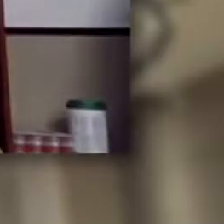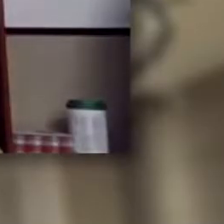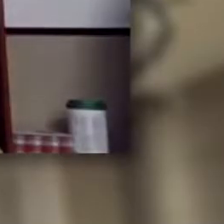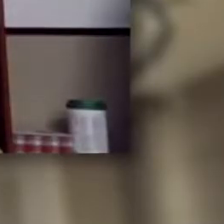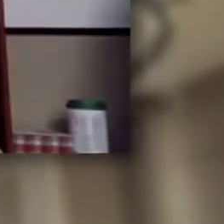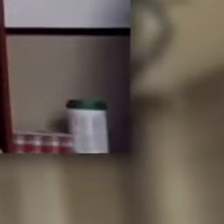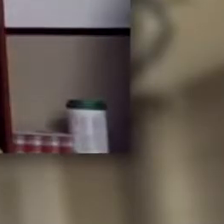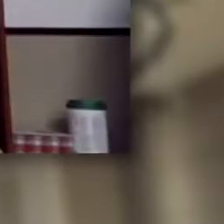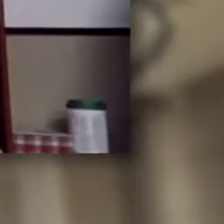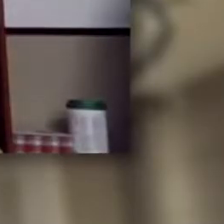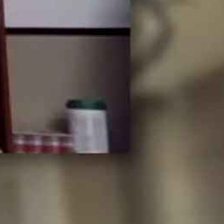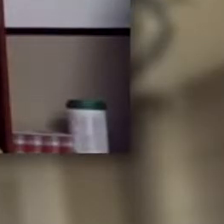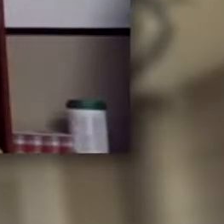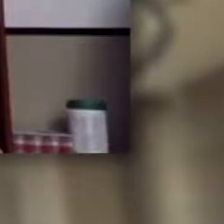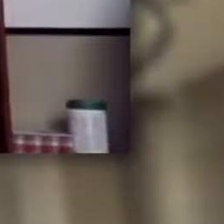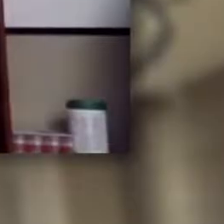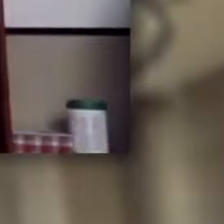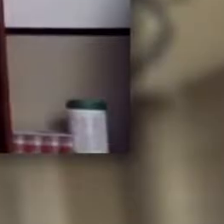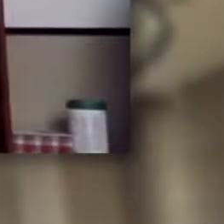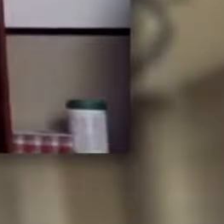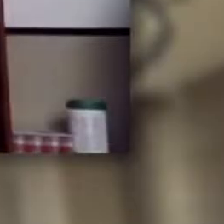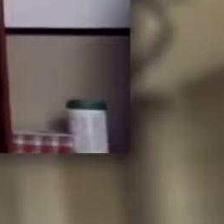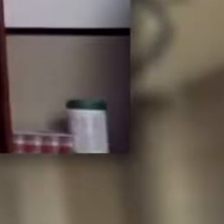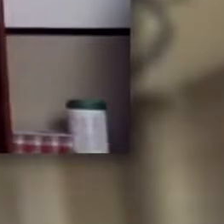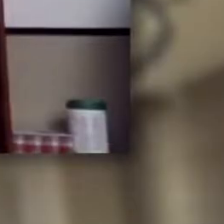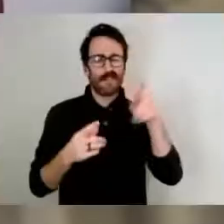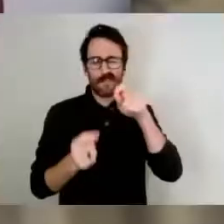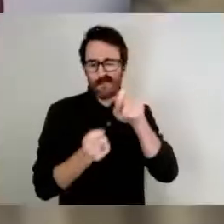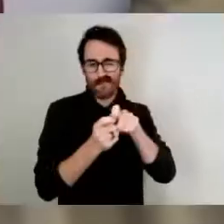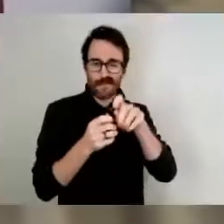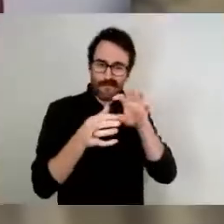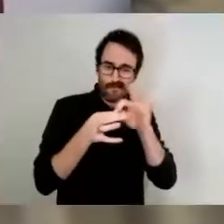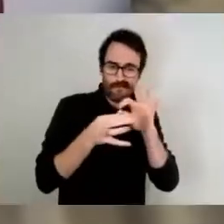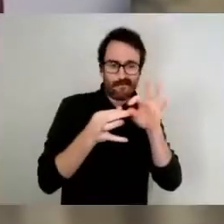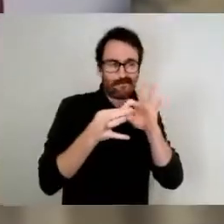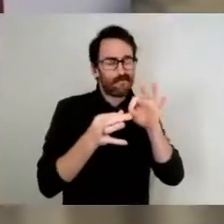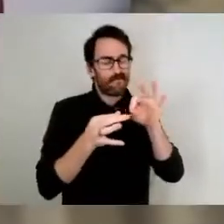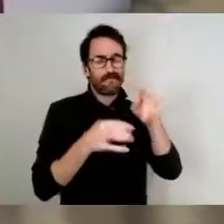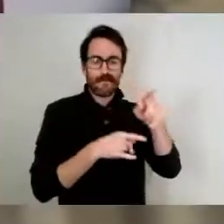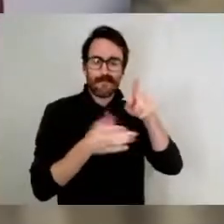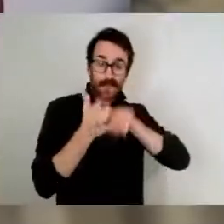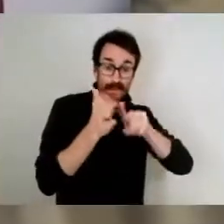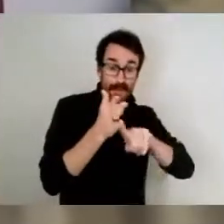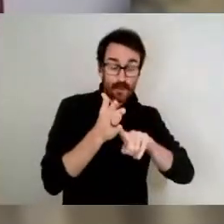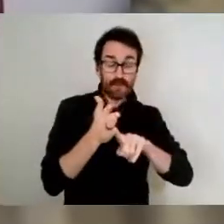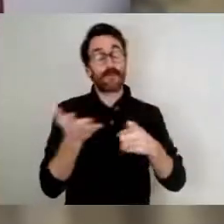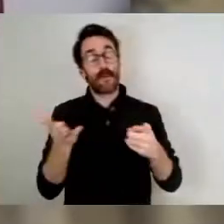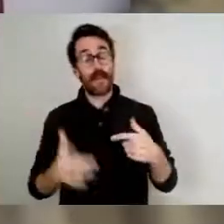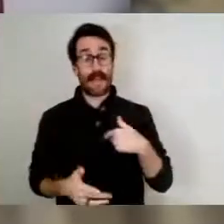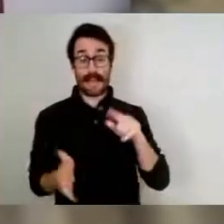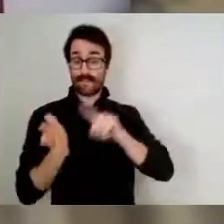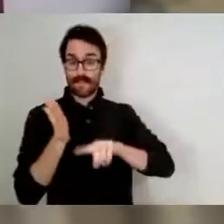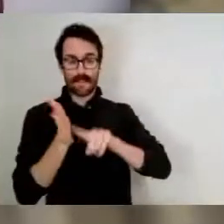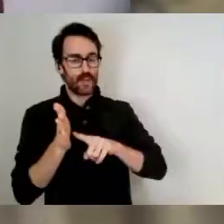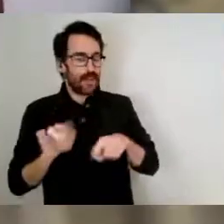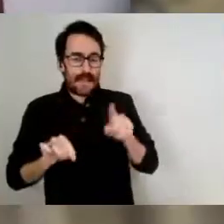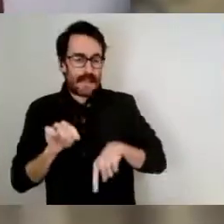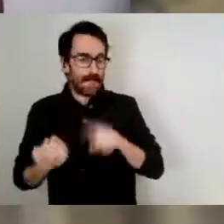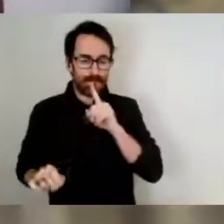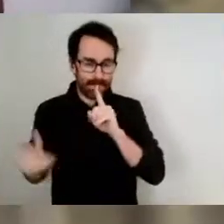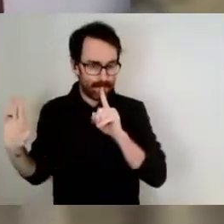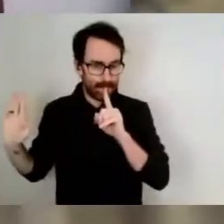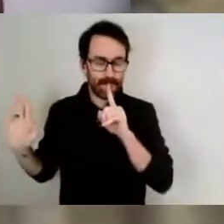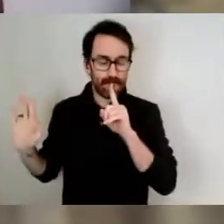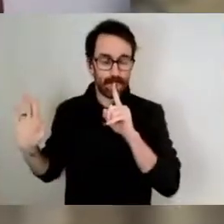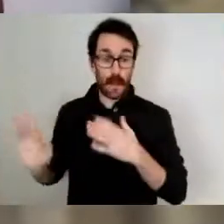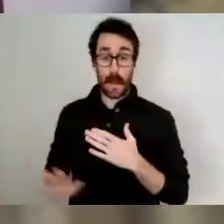use and leverage. We'll continue to assess our ability to enforce them at different points and at different times to make sure that we're having the